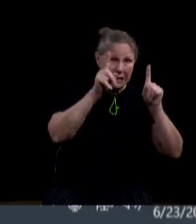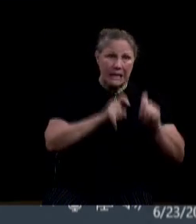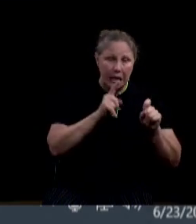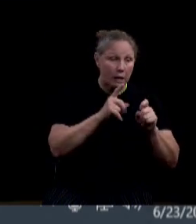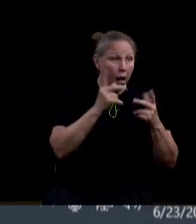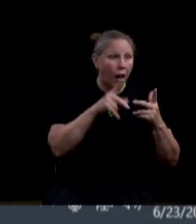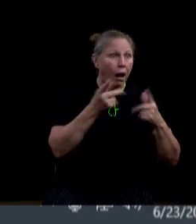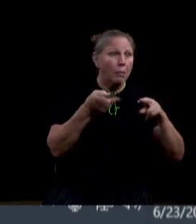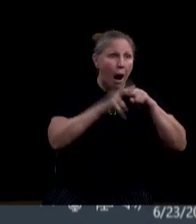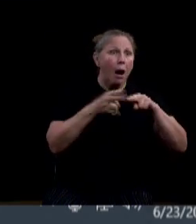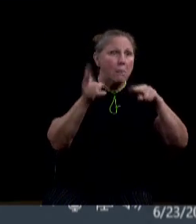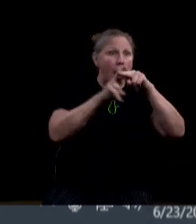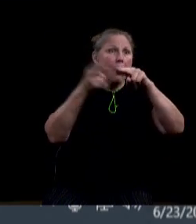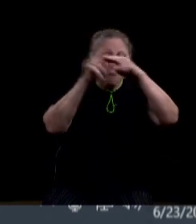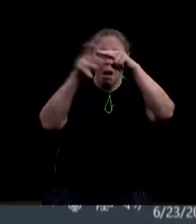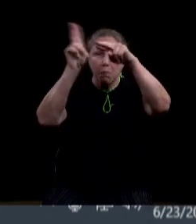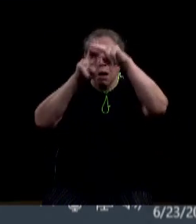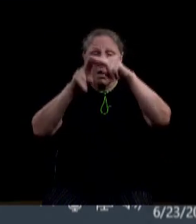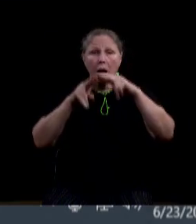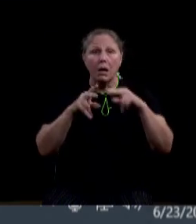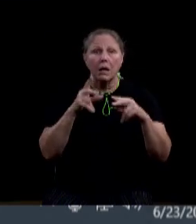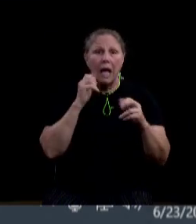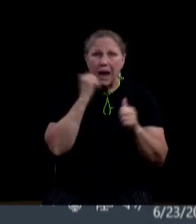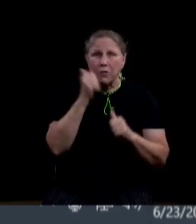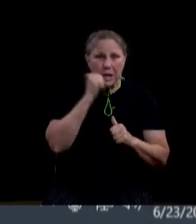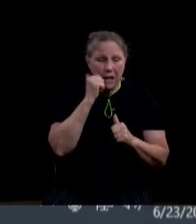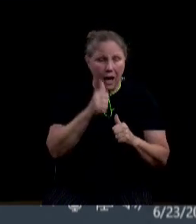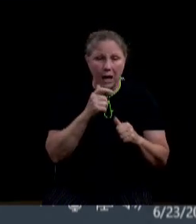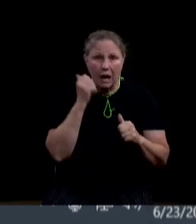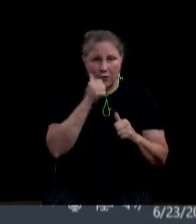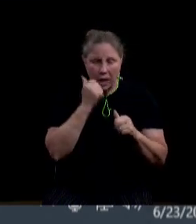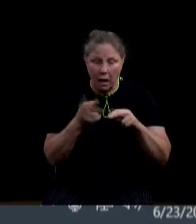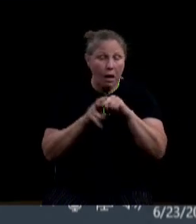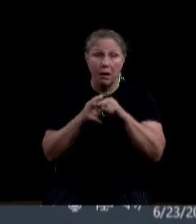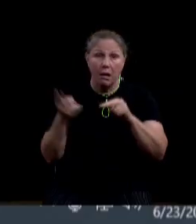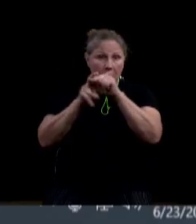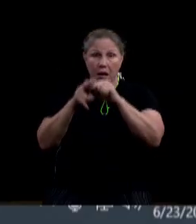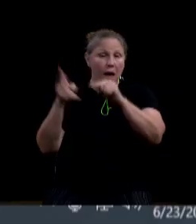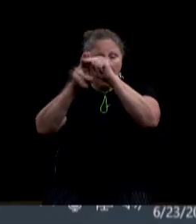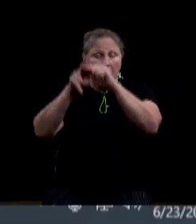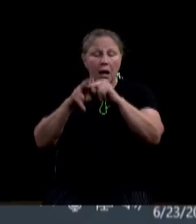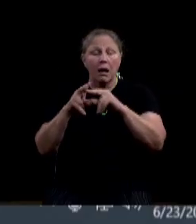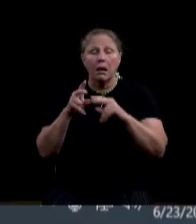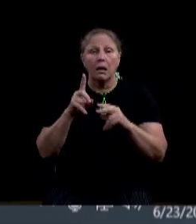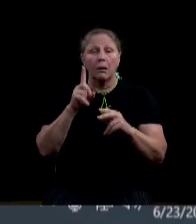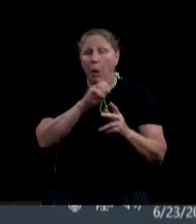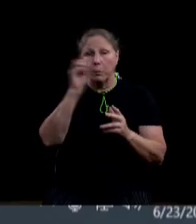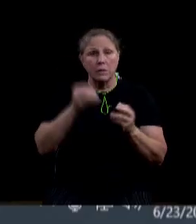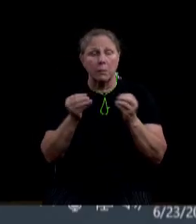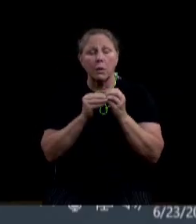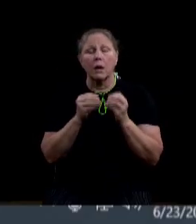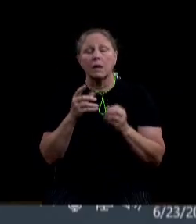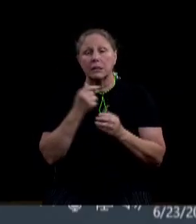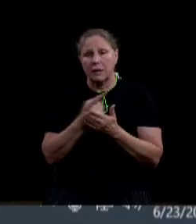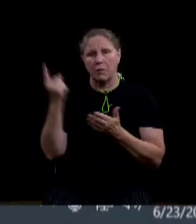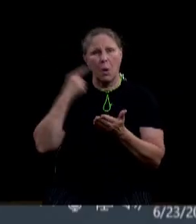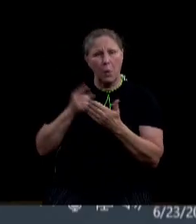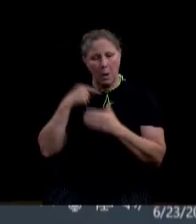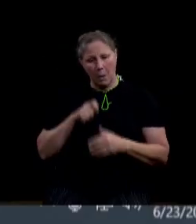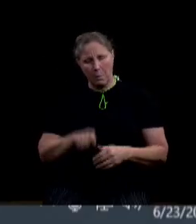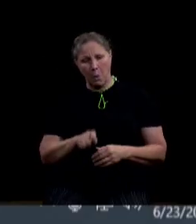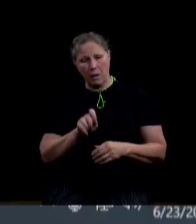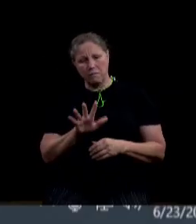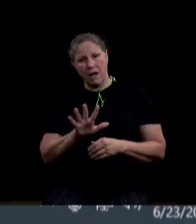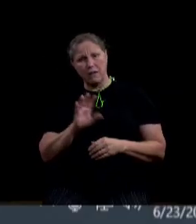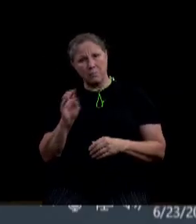per day, almost every day last week. We were several weeks ago below 0.5% in positivity rate, and now we are